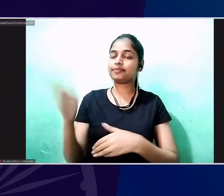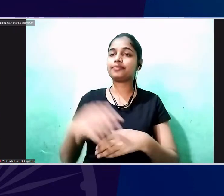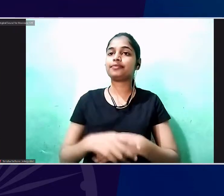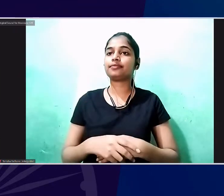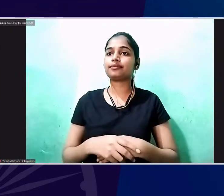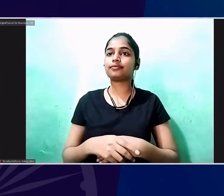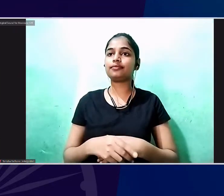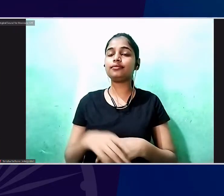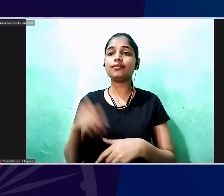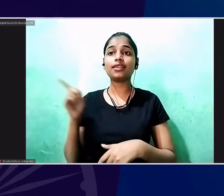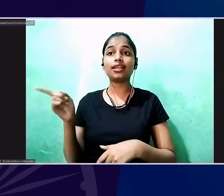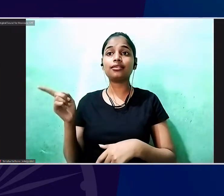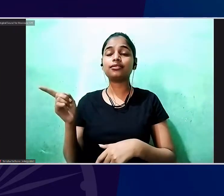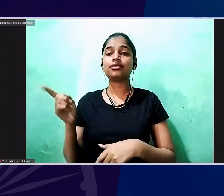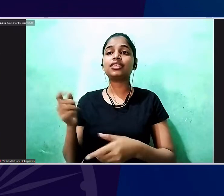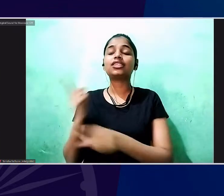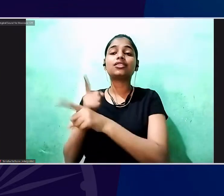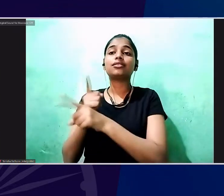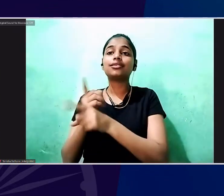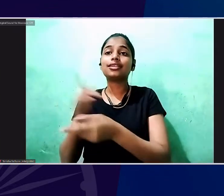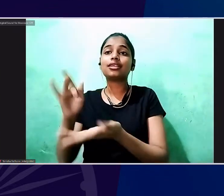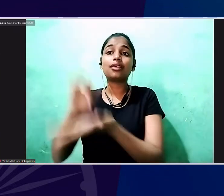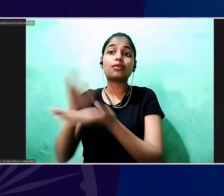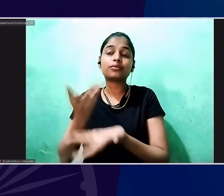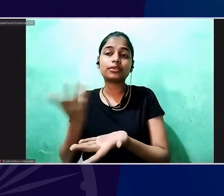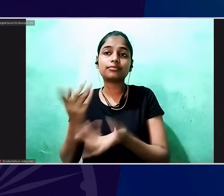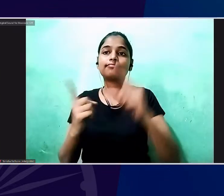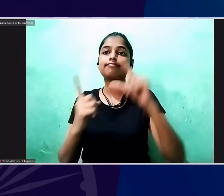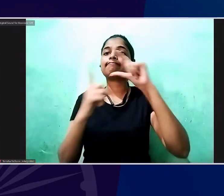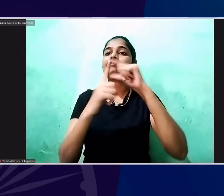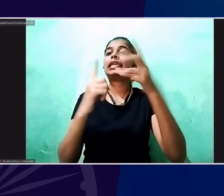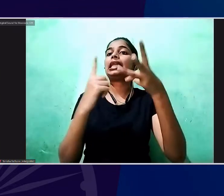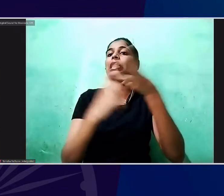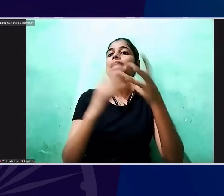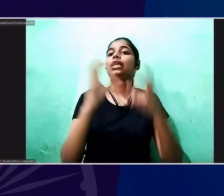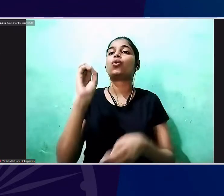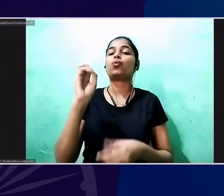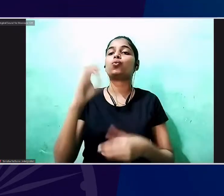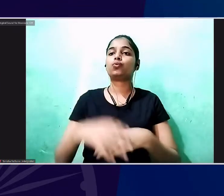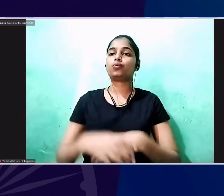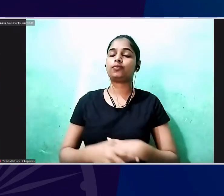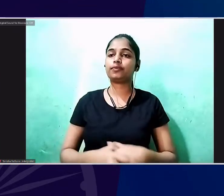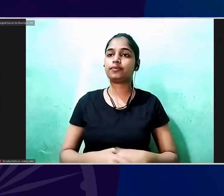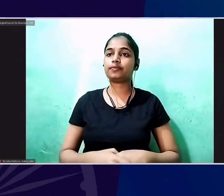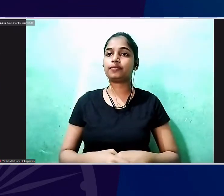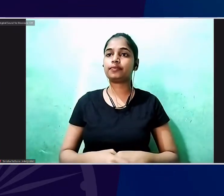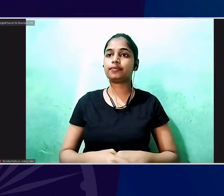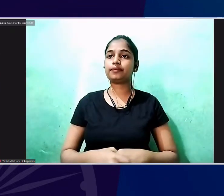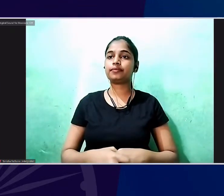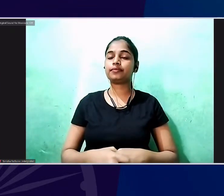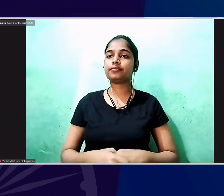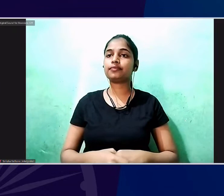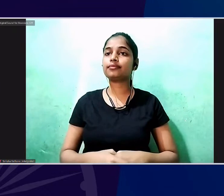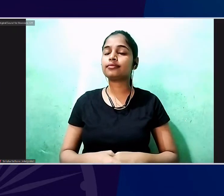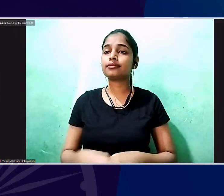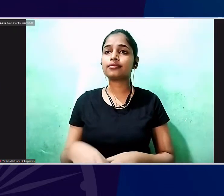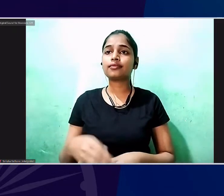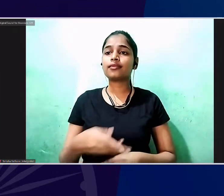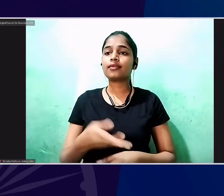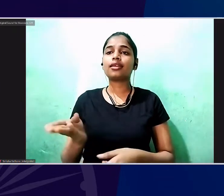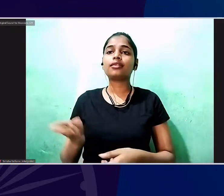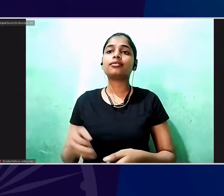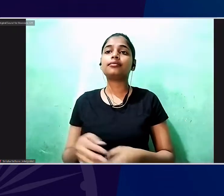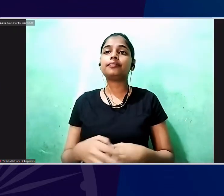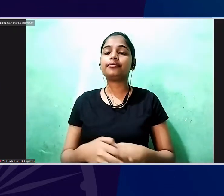Education. So dear students and learners, you can send your feedback, your queries through our various mediums. You can